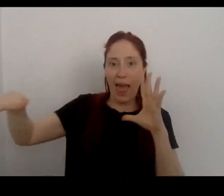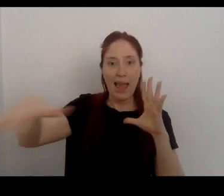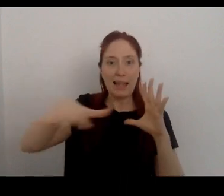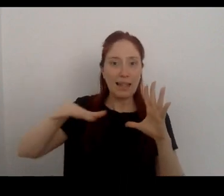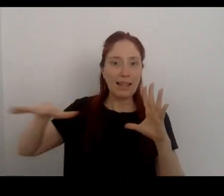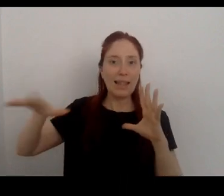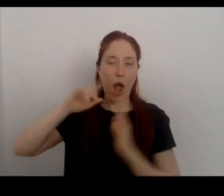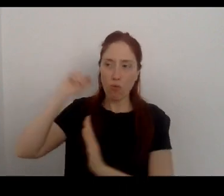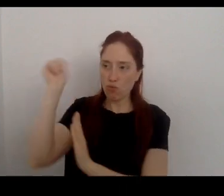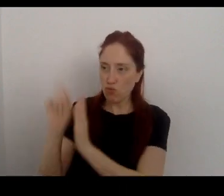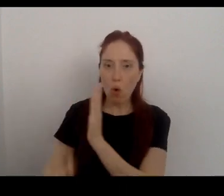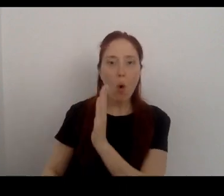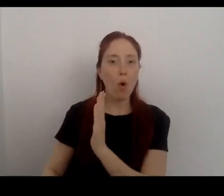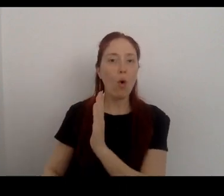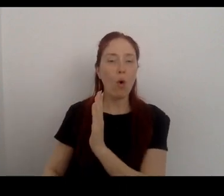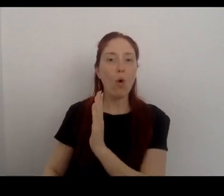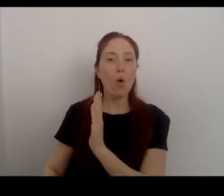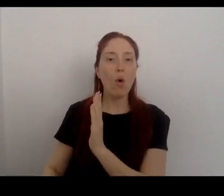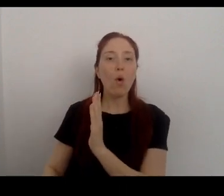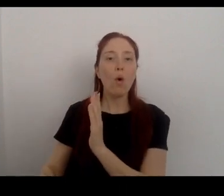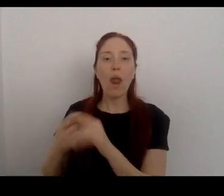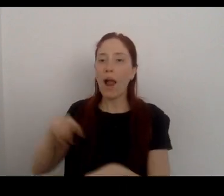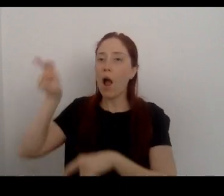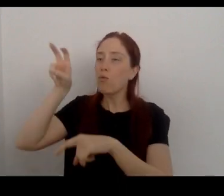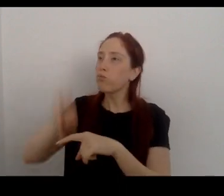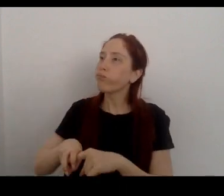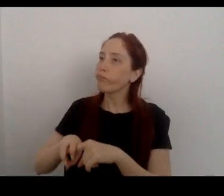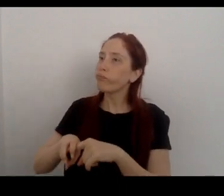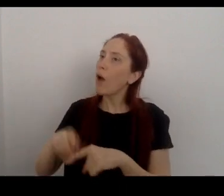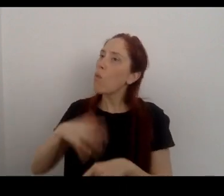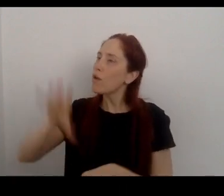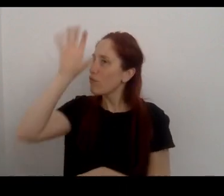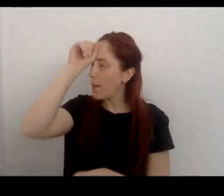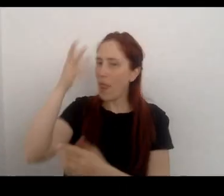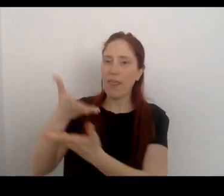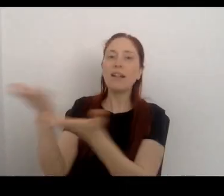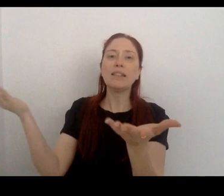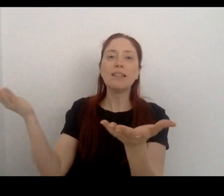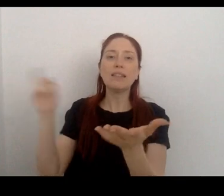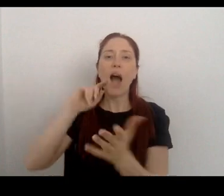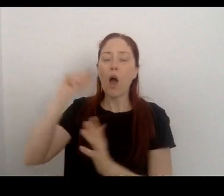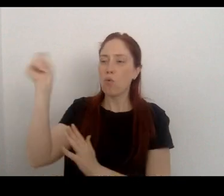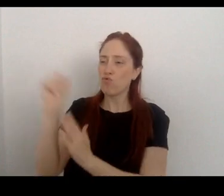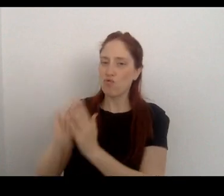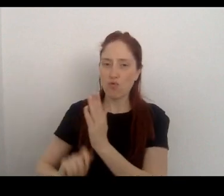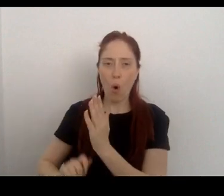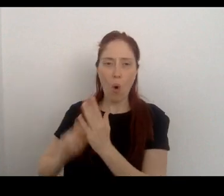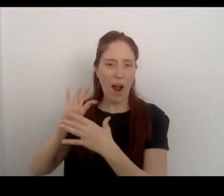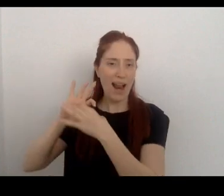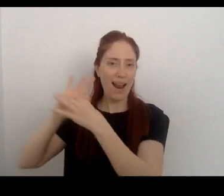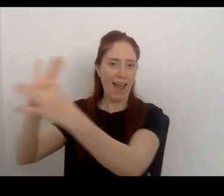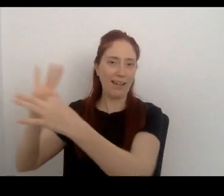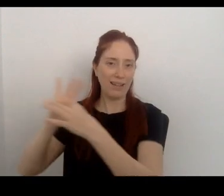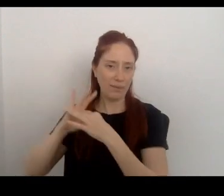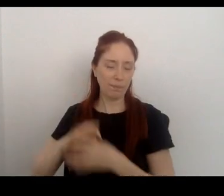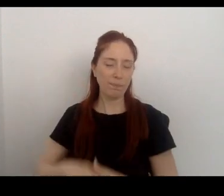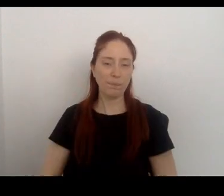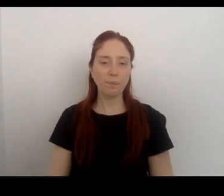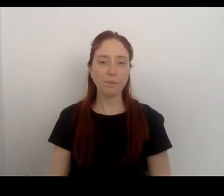wanting to embed memories and form a lasting connection to that place. Yeah.